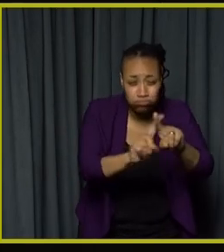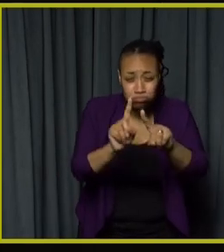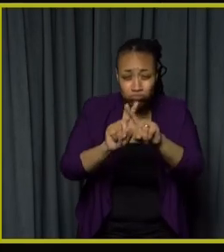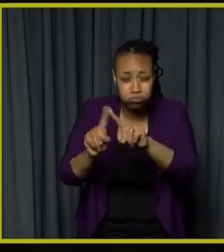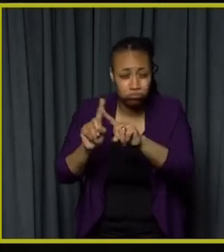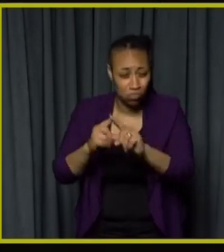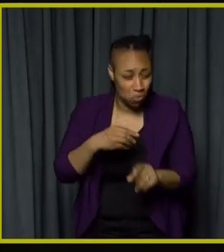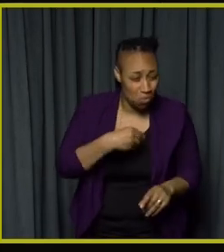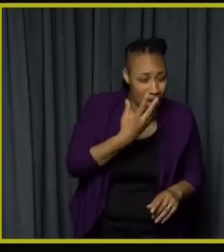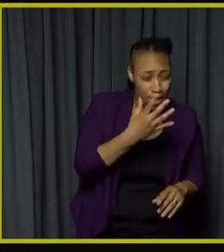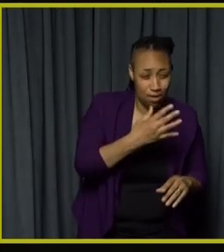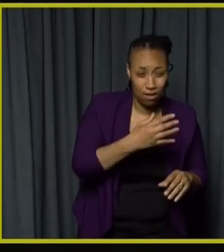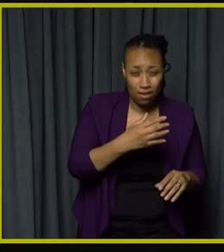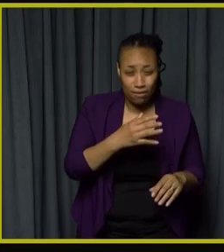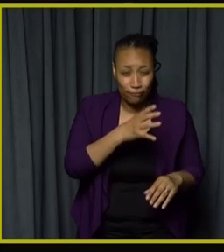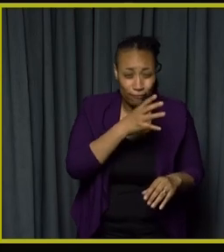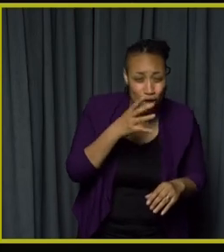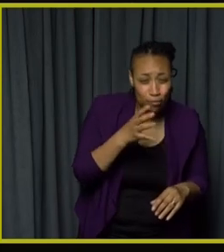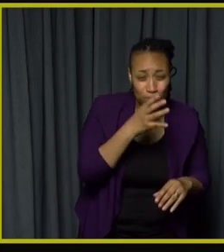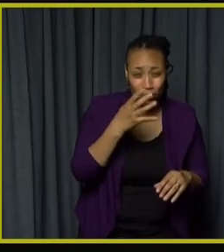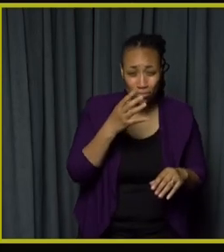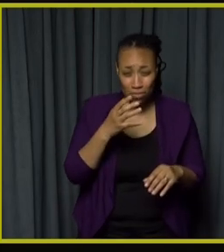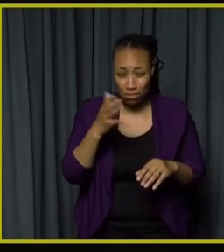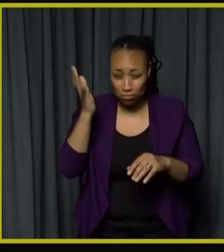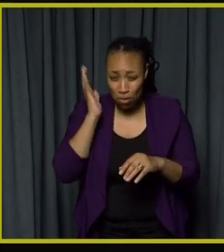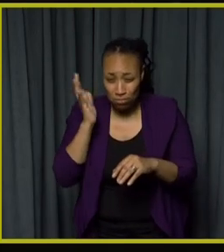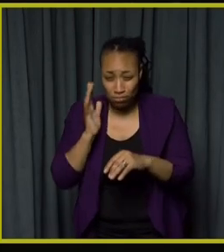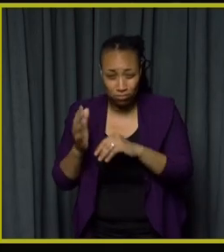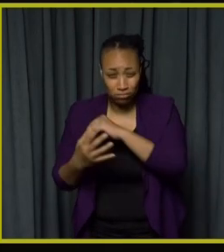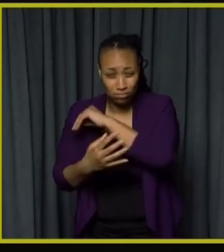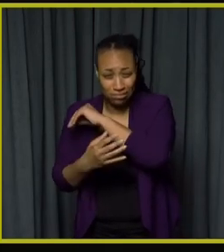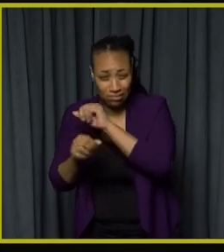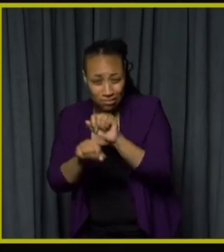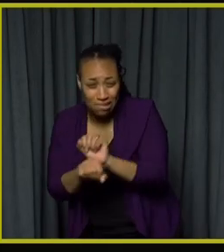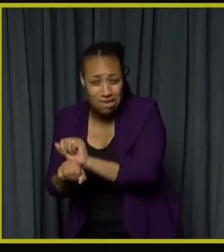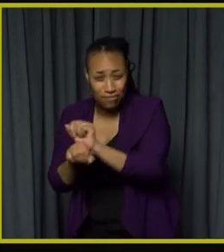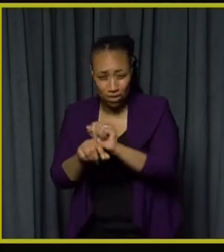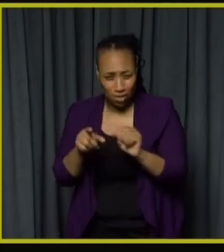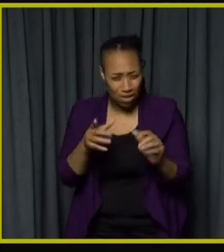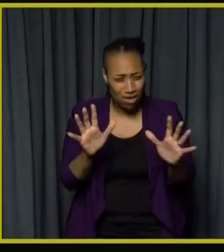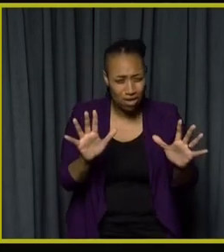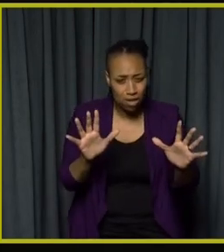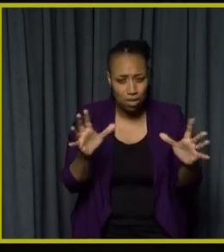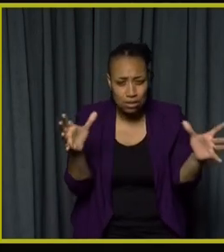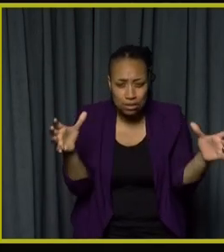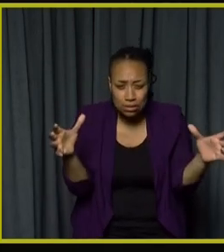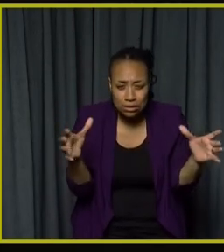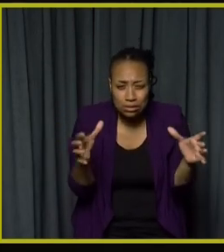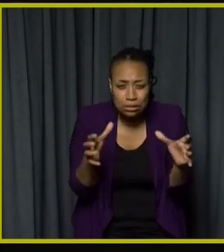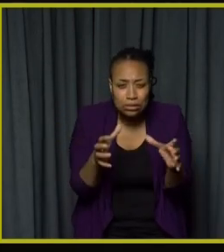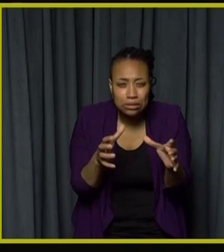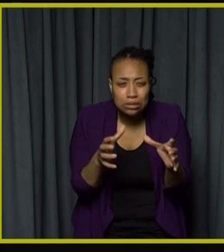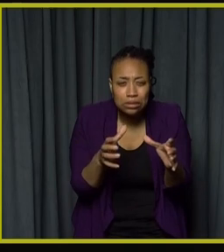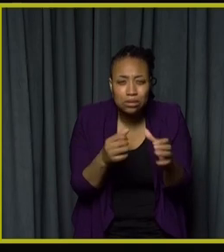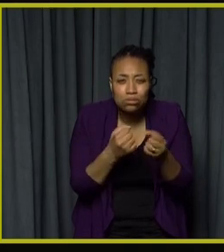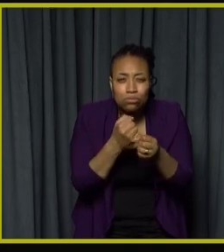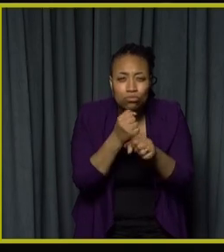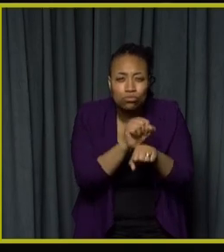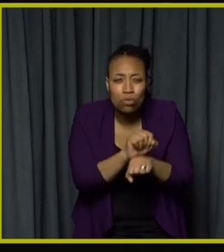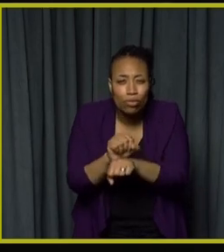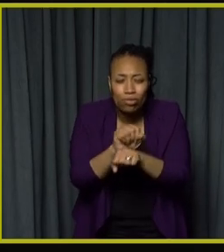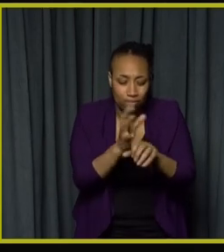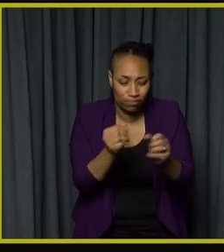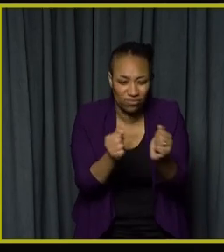voters realized it was time to form a fusion party across the South, and to face down domestic